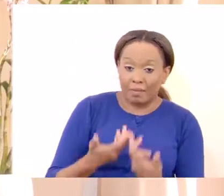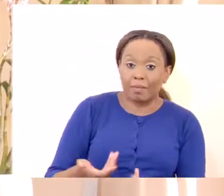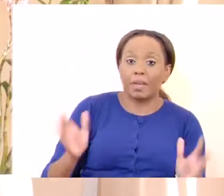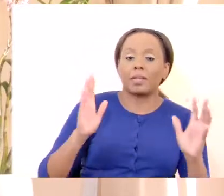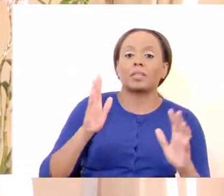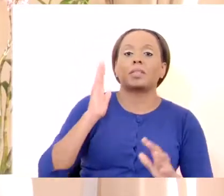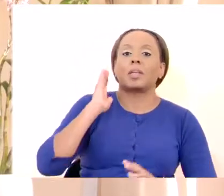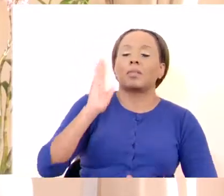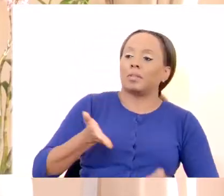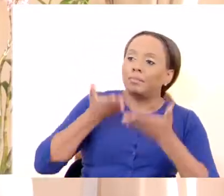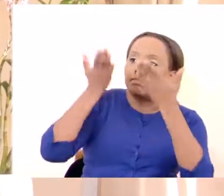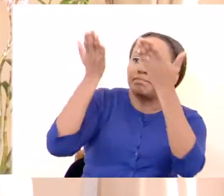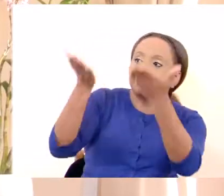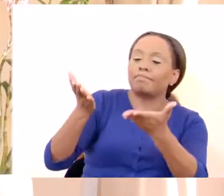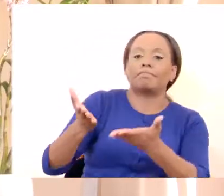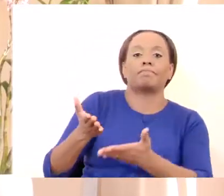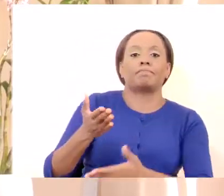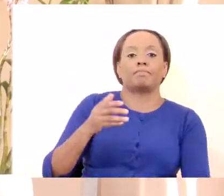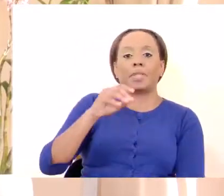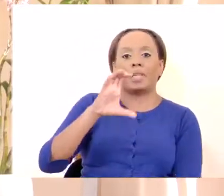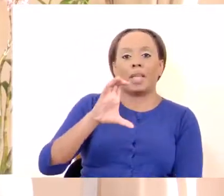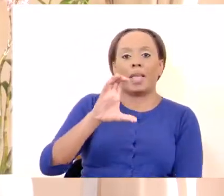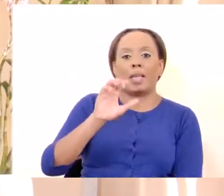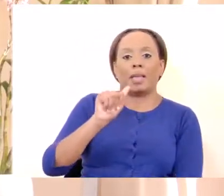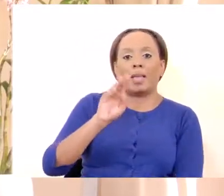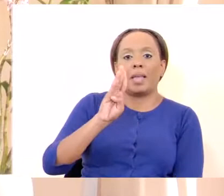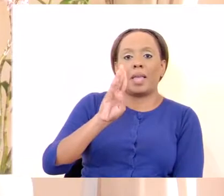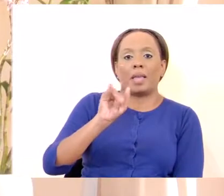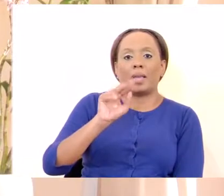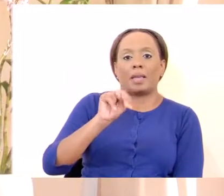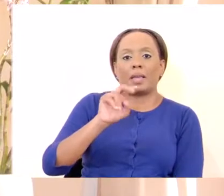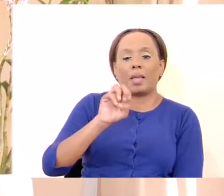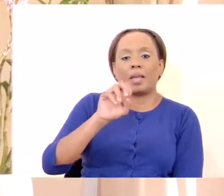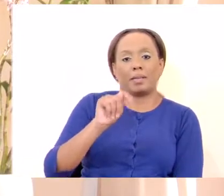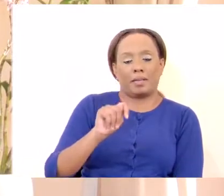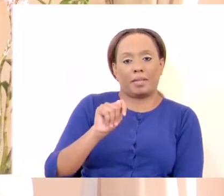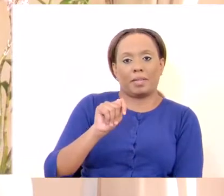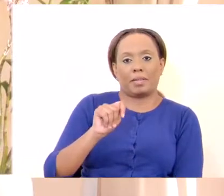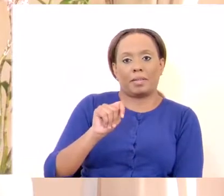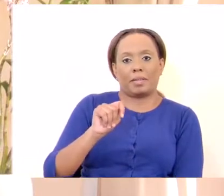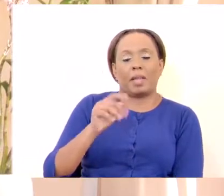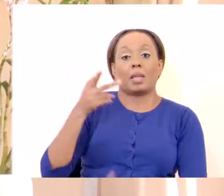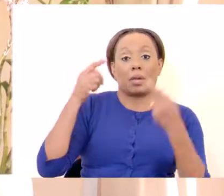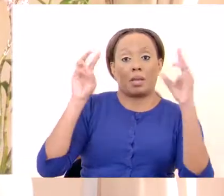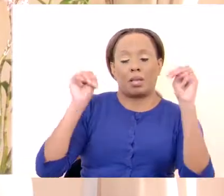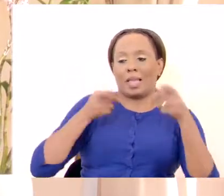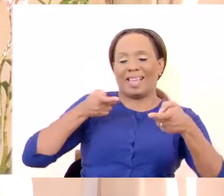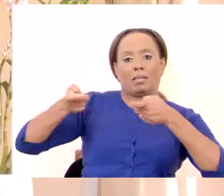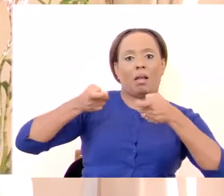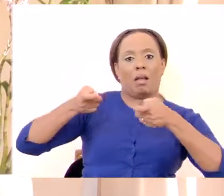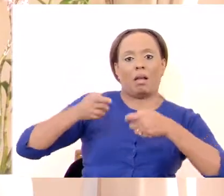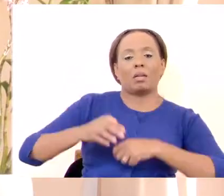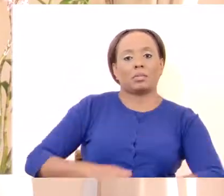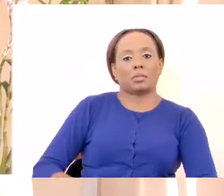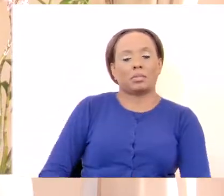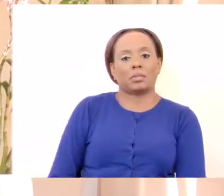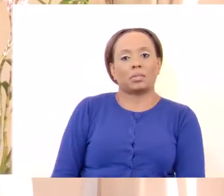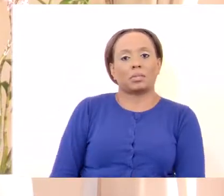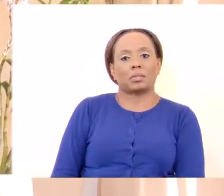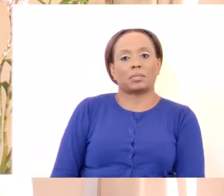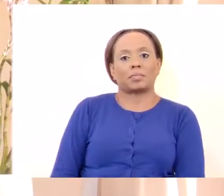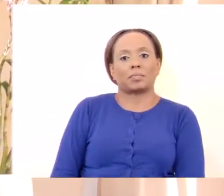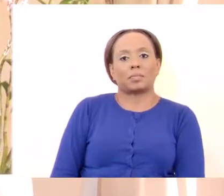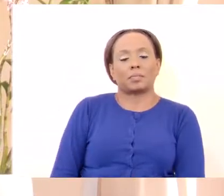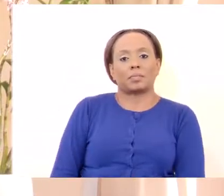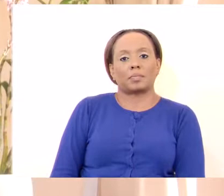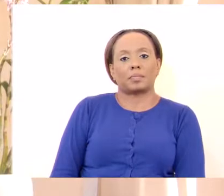made to the Cabinet Subcommittee, and ultimately the Cabinet, which is chaired by the Prime Minister. But what I can say to you,